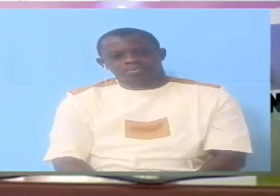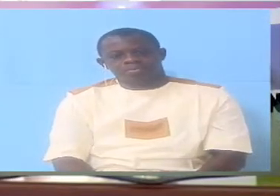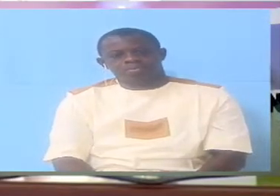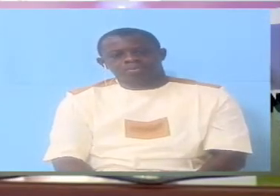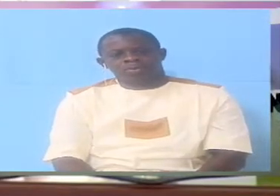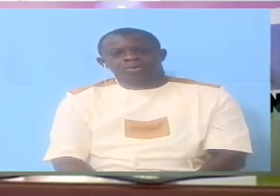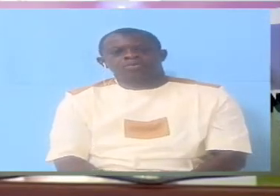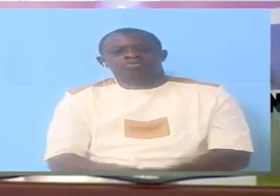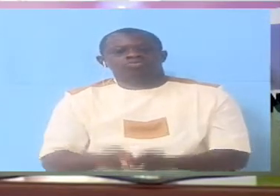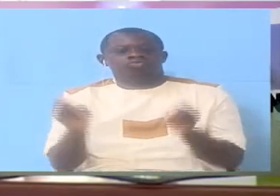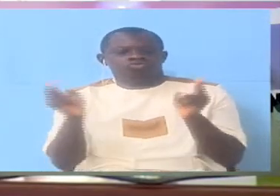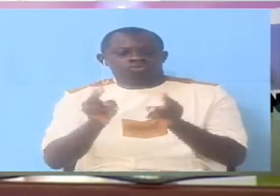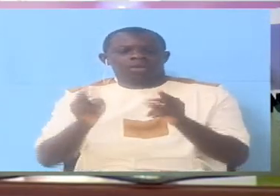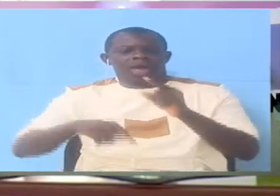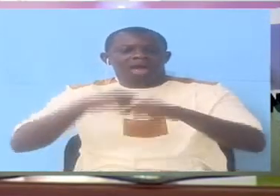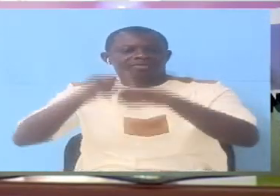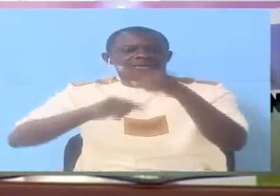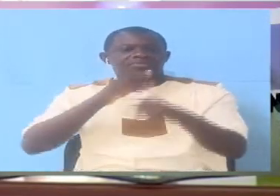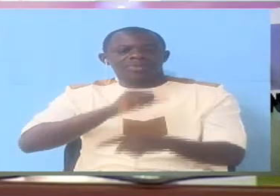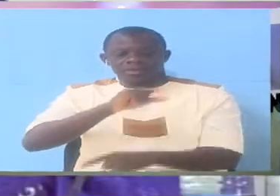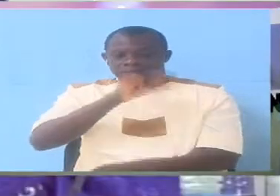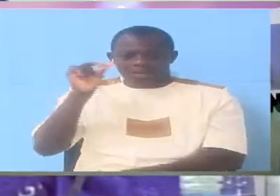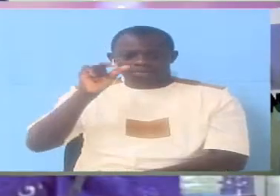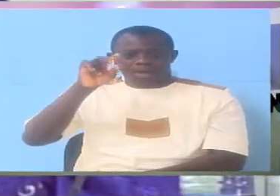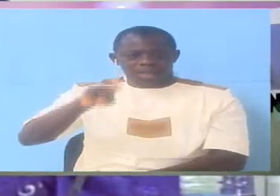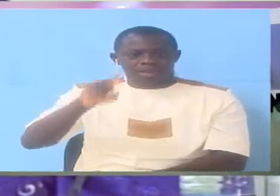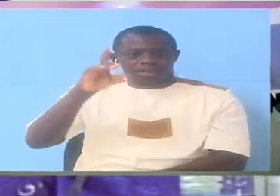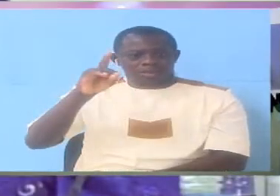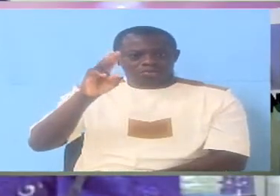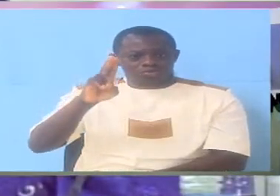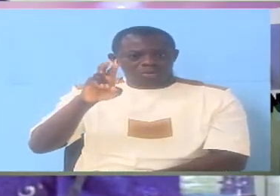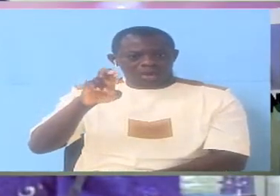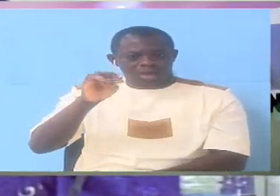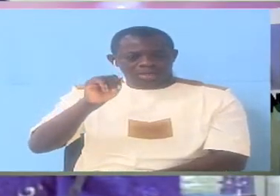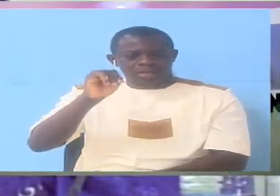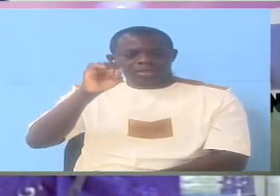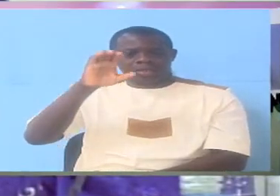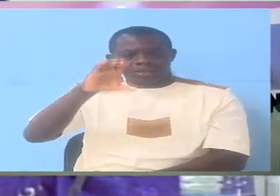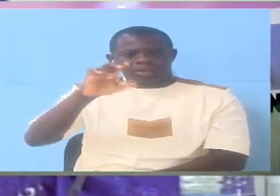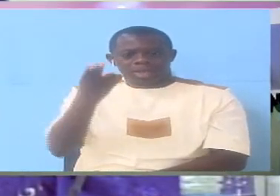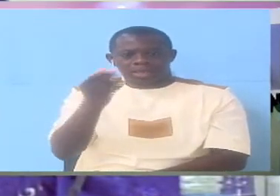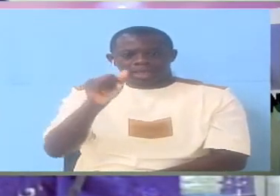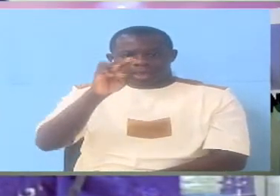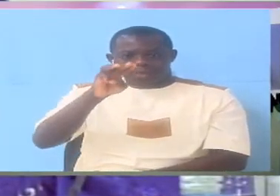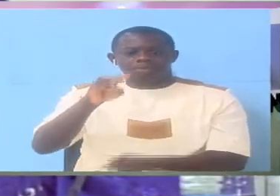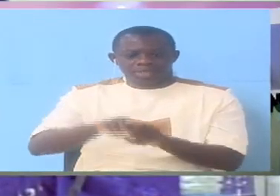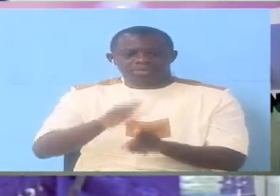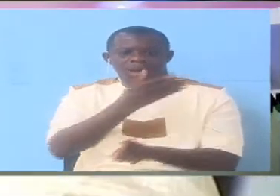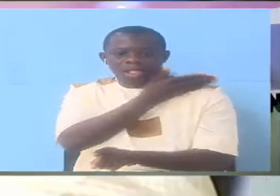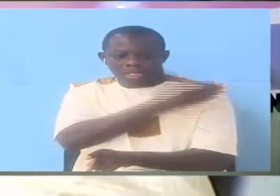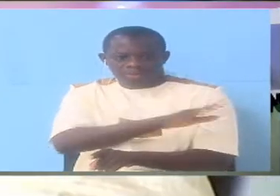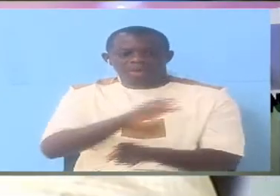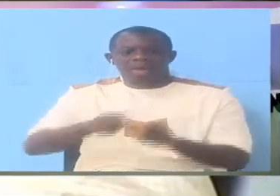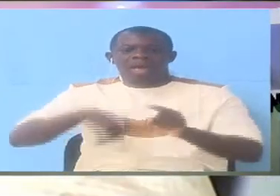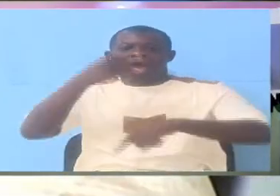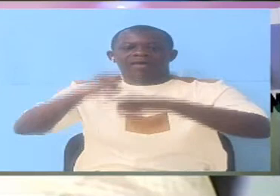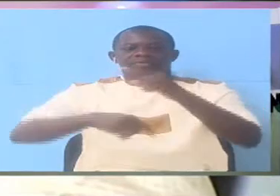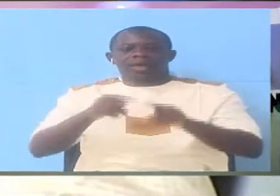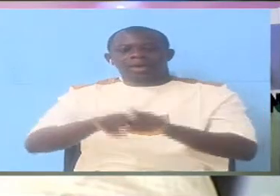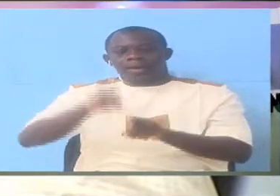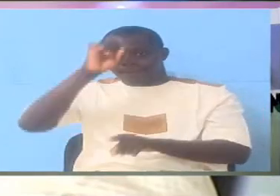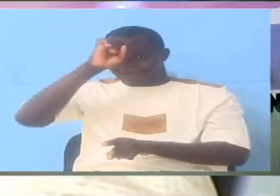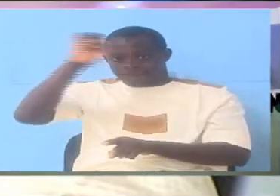Briefly after Lieutenant Colonel Trrc Pt2 left, then President Yahya AJJ Jammeh decided to leave the